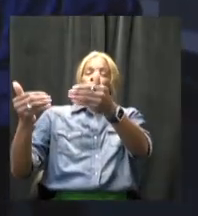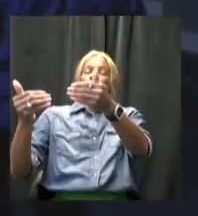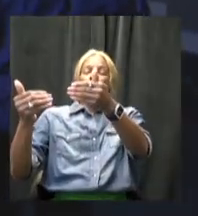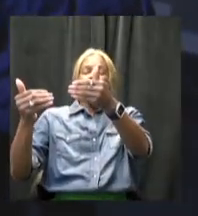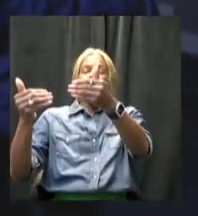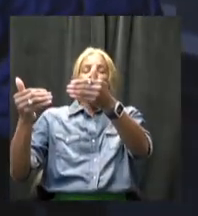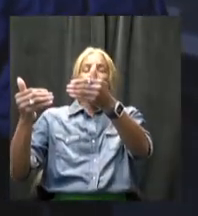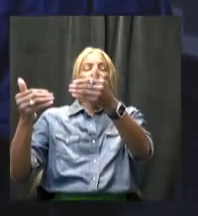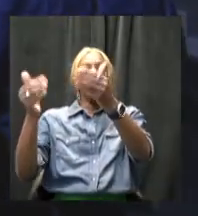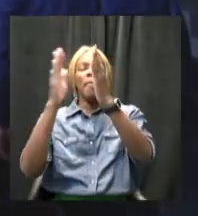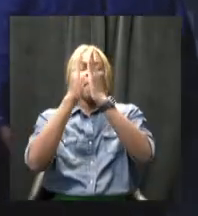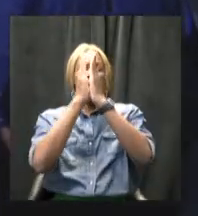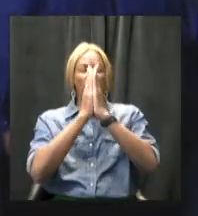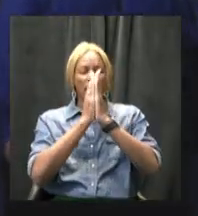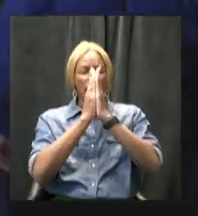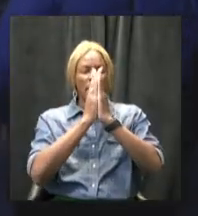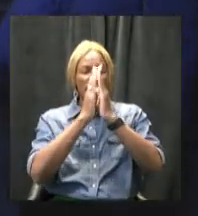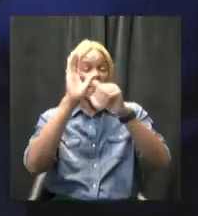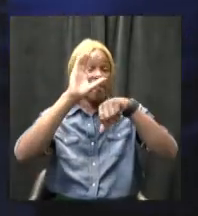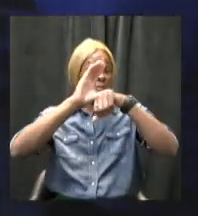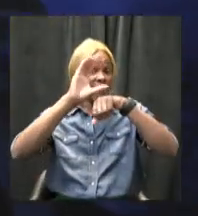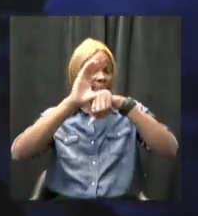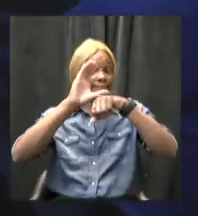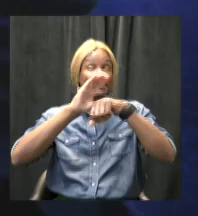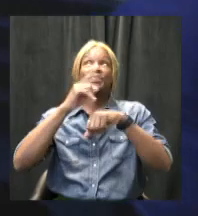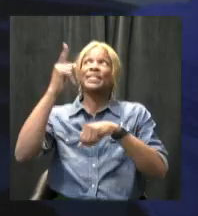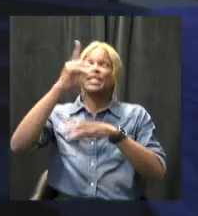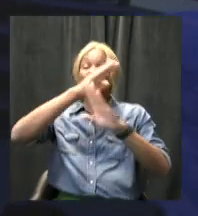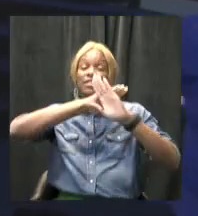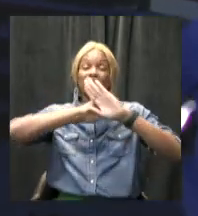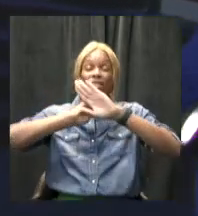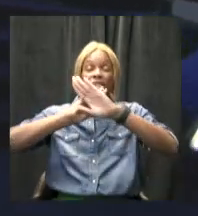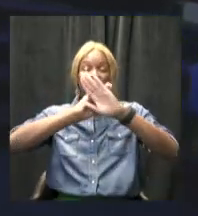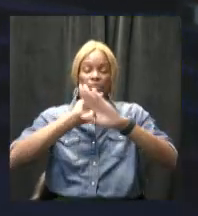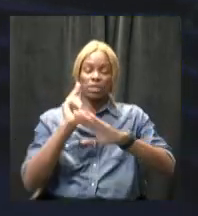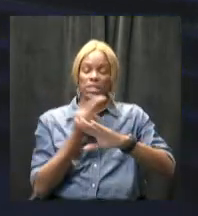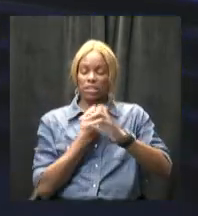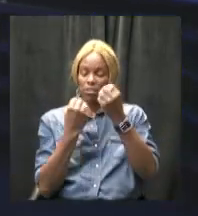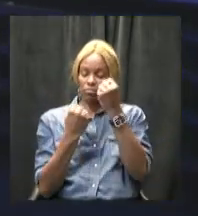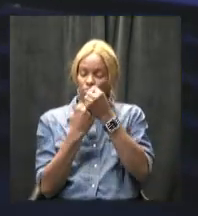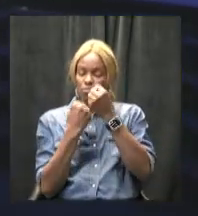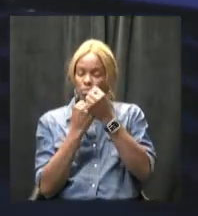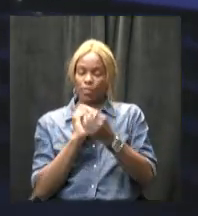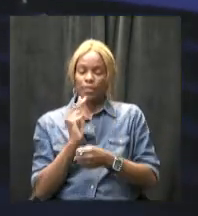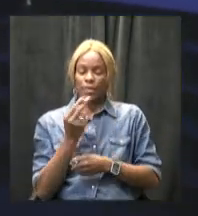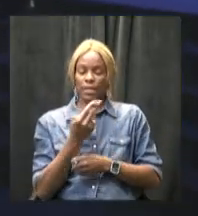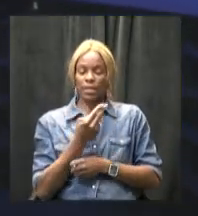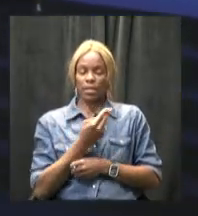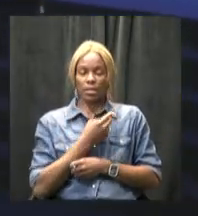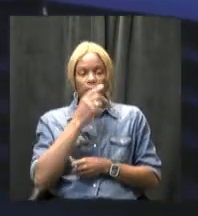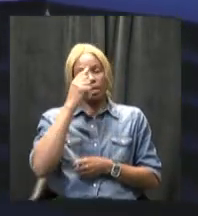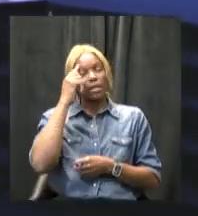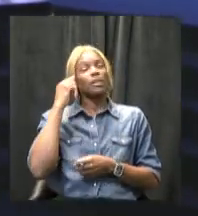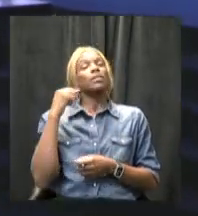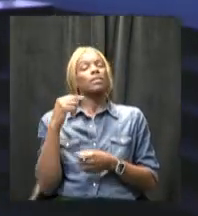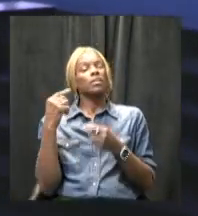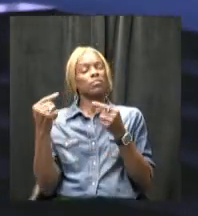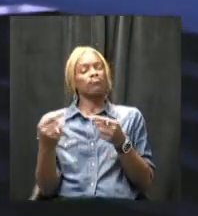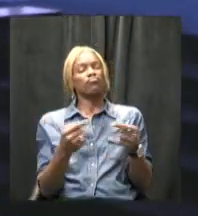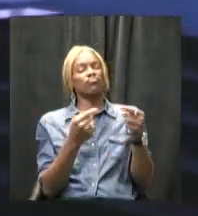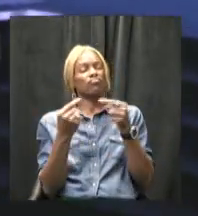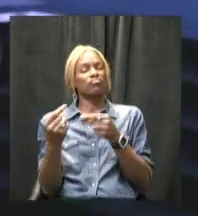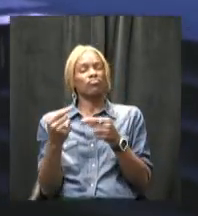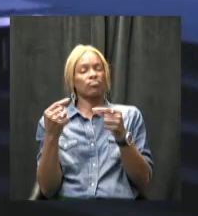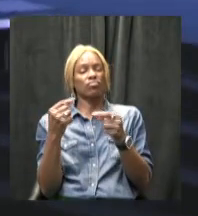the church prays, He can keep us and cover us and sustain us in a trying and difficult world. When